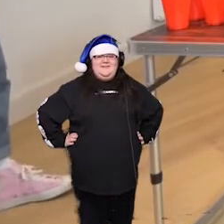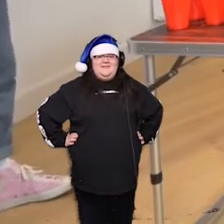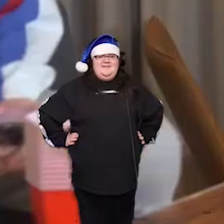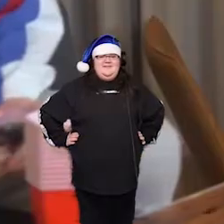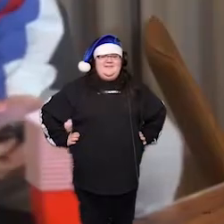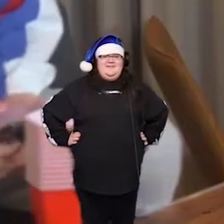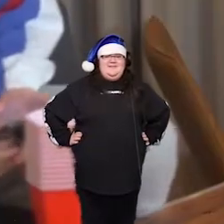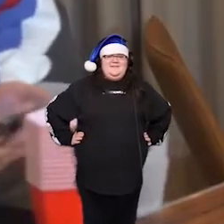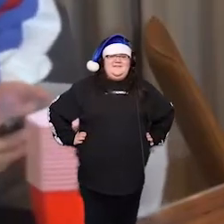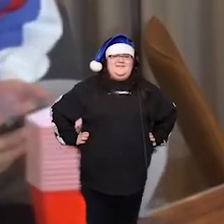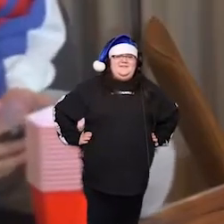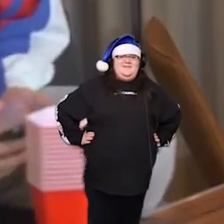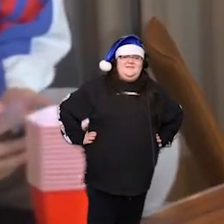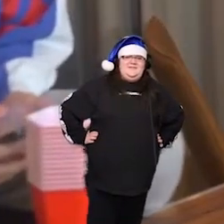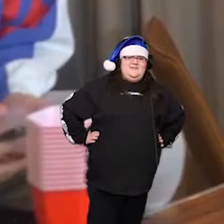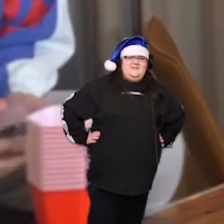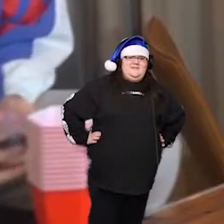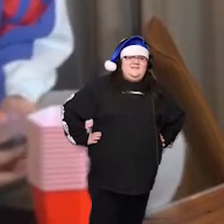that.